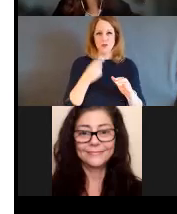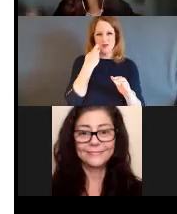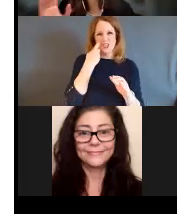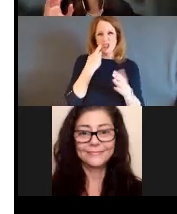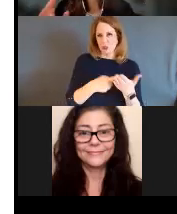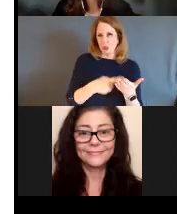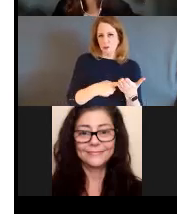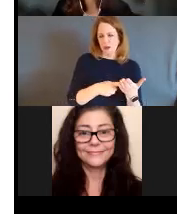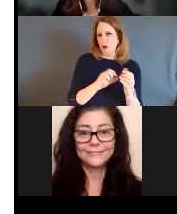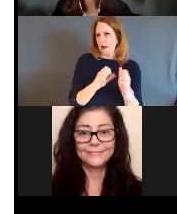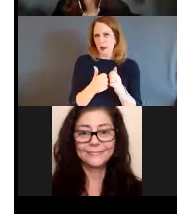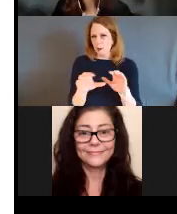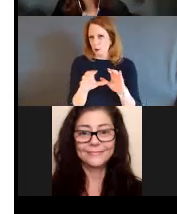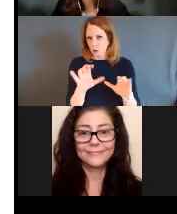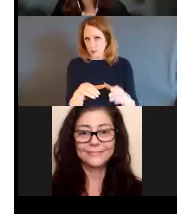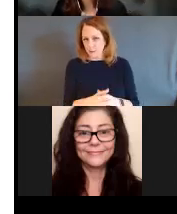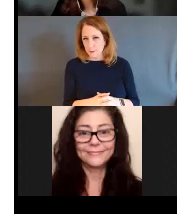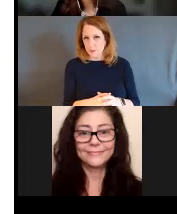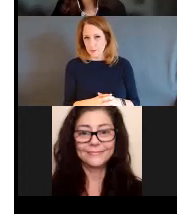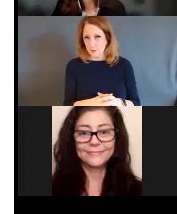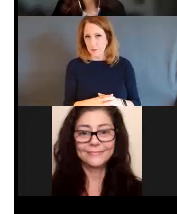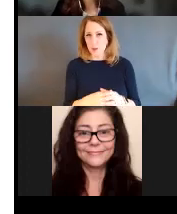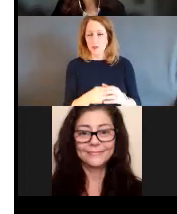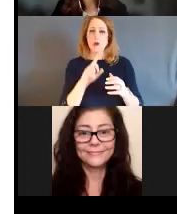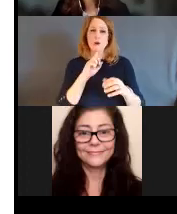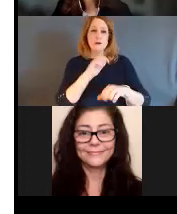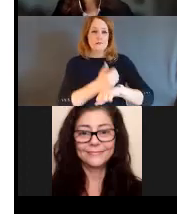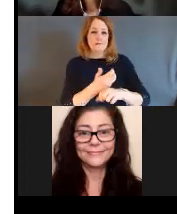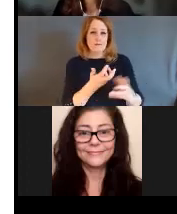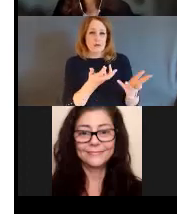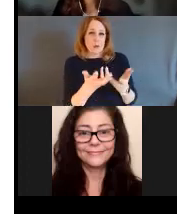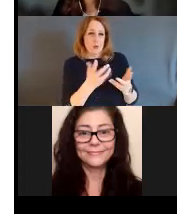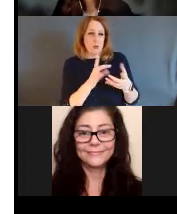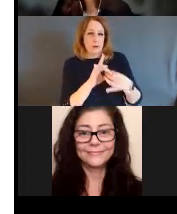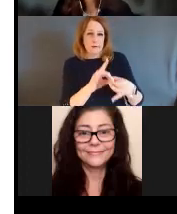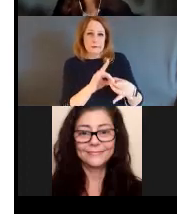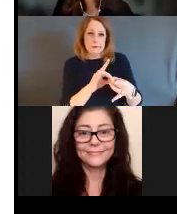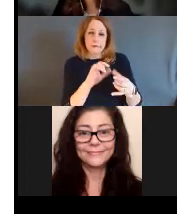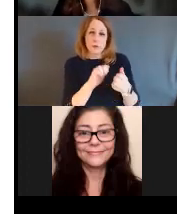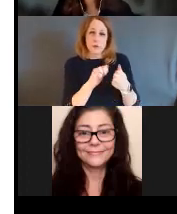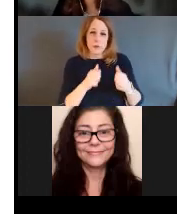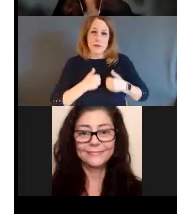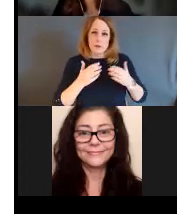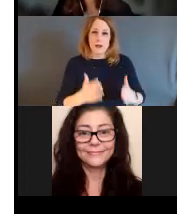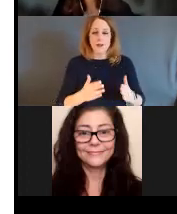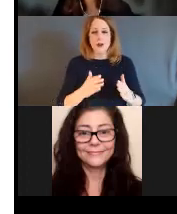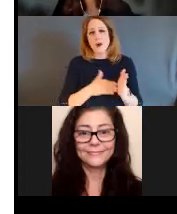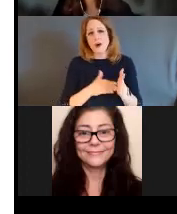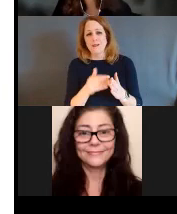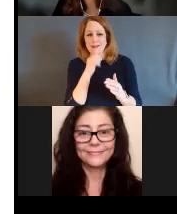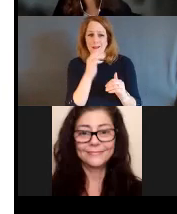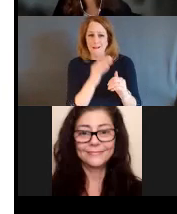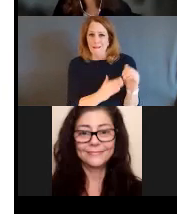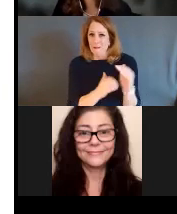about. So you're establishing rapport with the survivor. Oftentimes, it's an uncomfortable situation when the